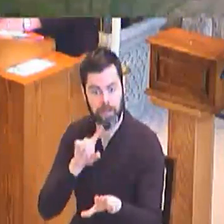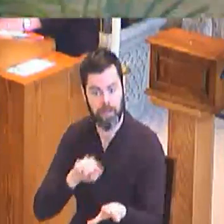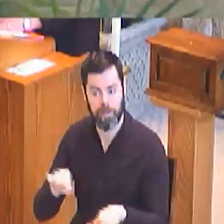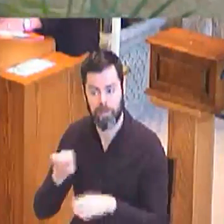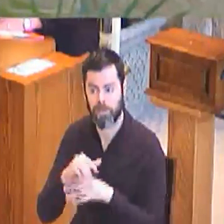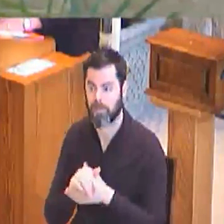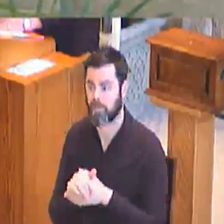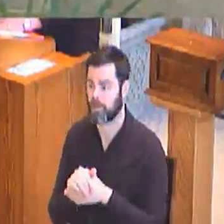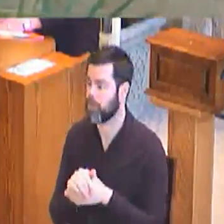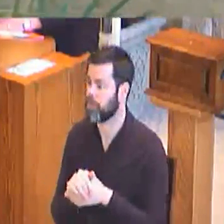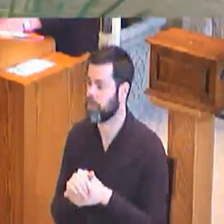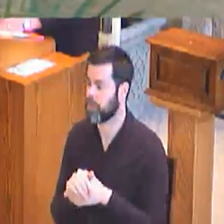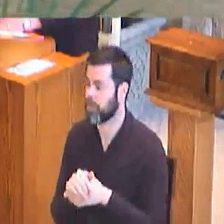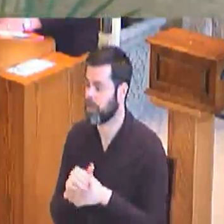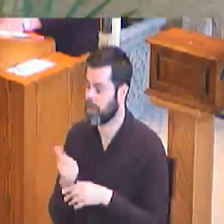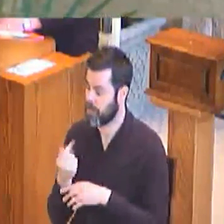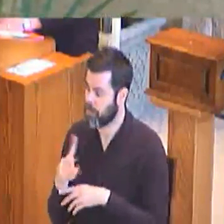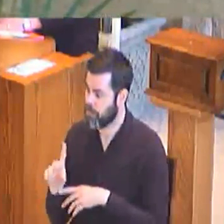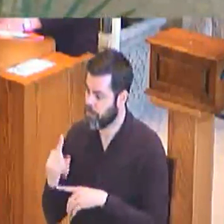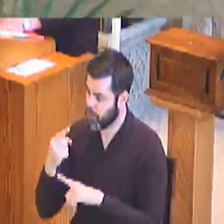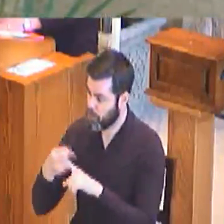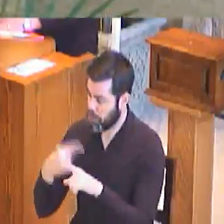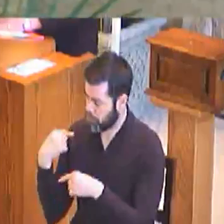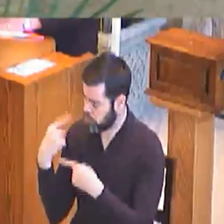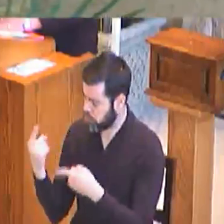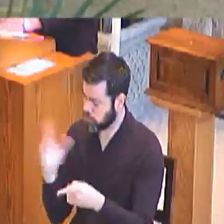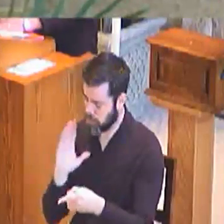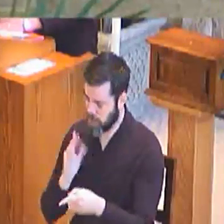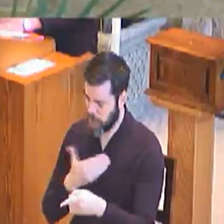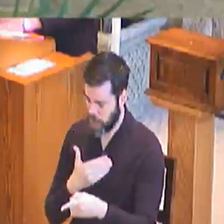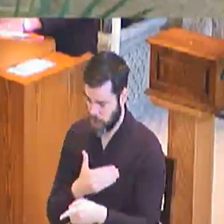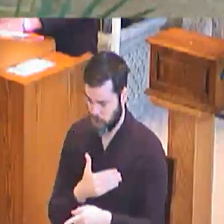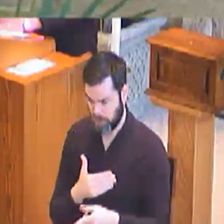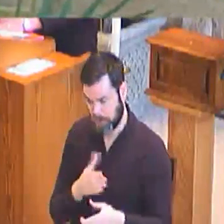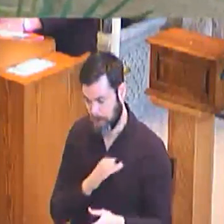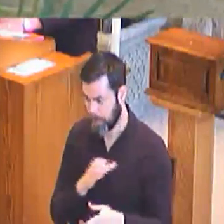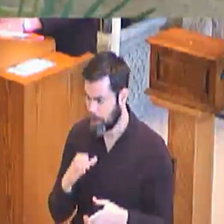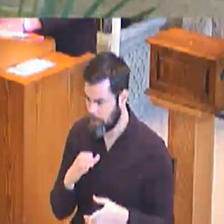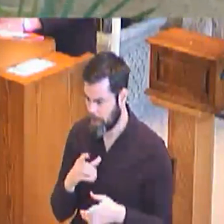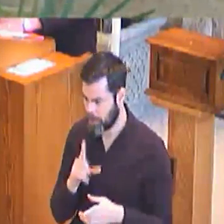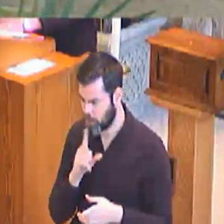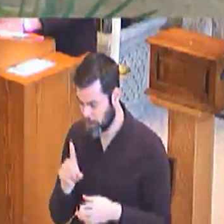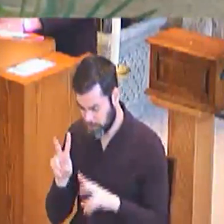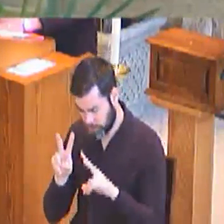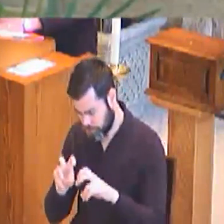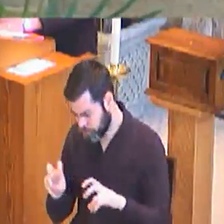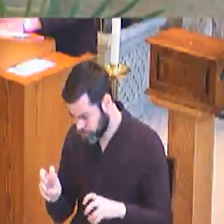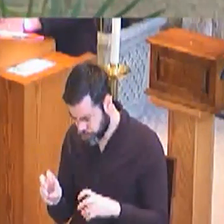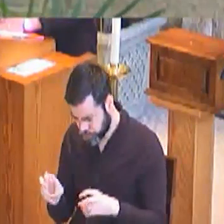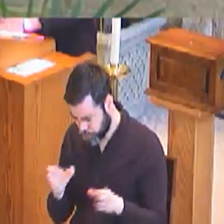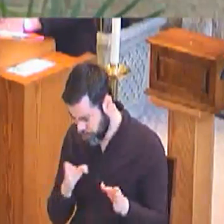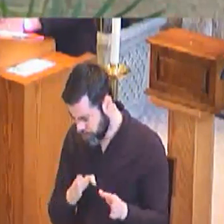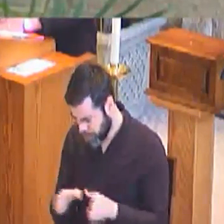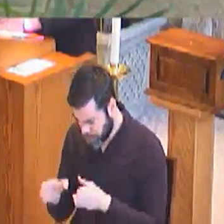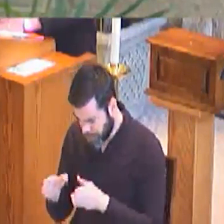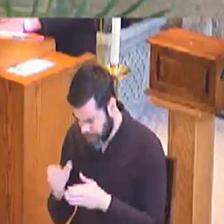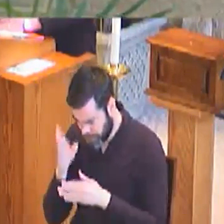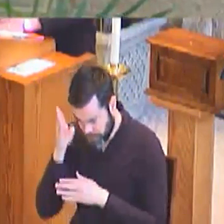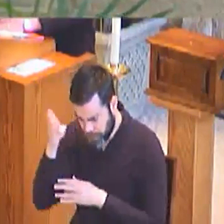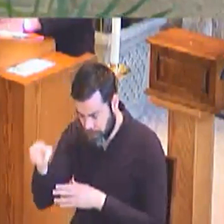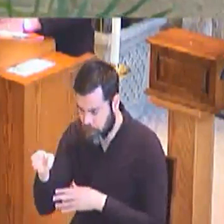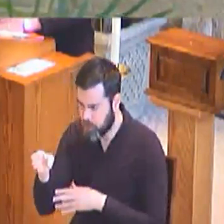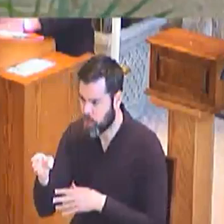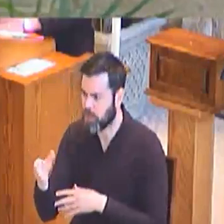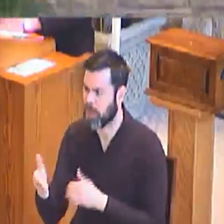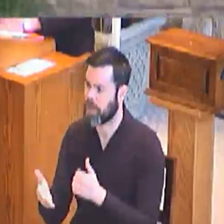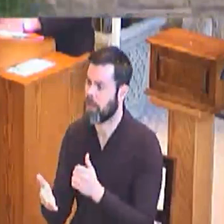the course of the last several months, the Strategic Planning Committee has been diligently defining our roadmap for the future and preparing us to ask,